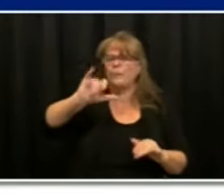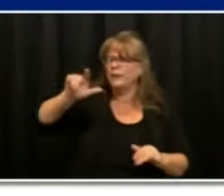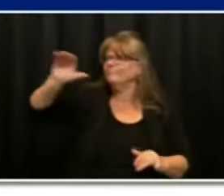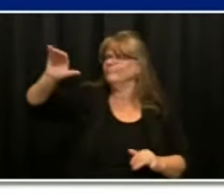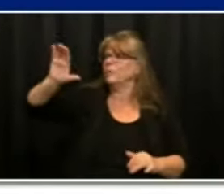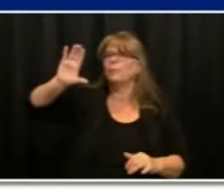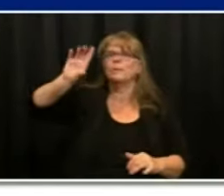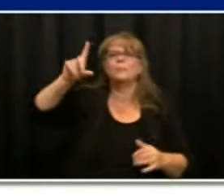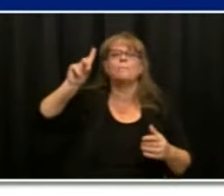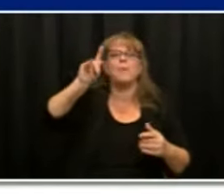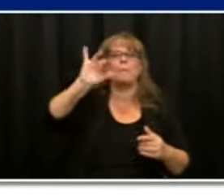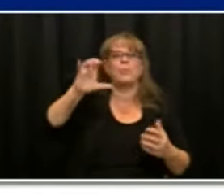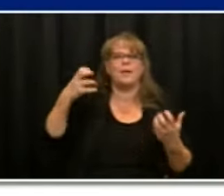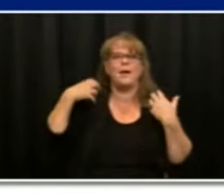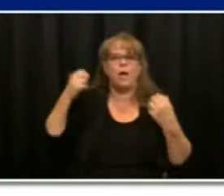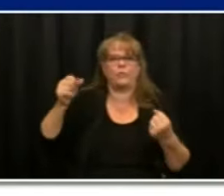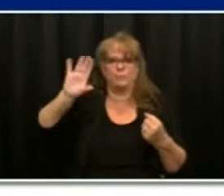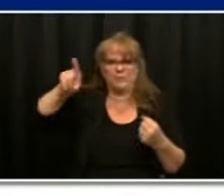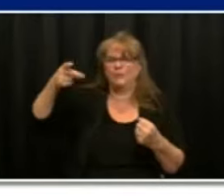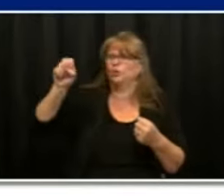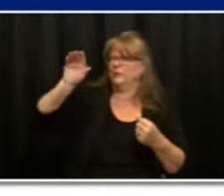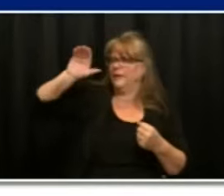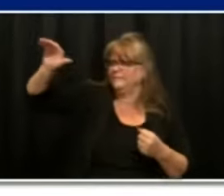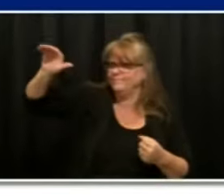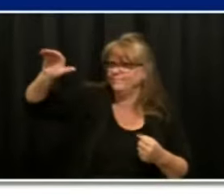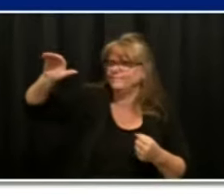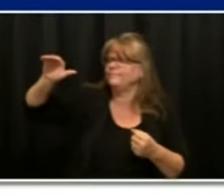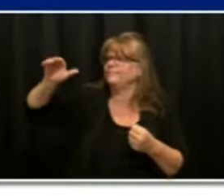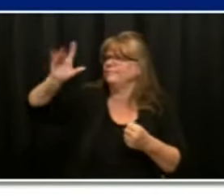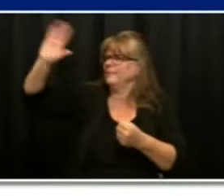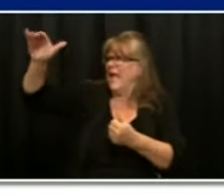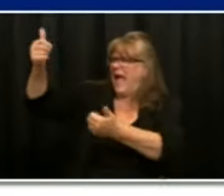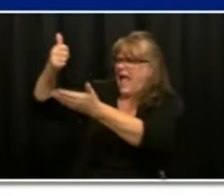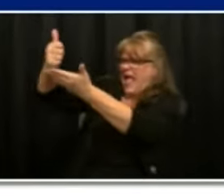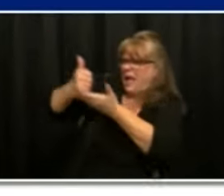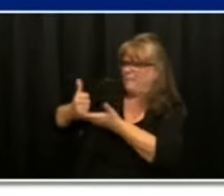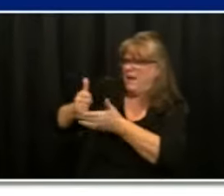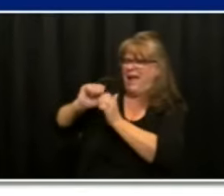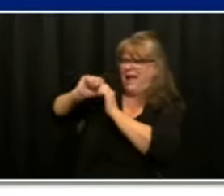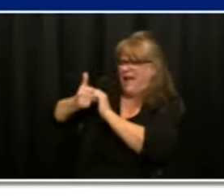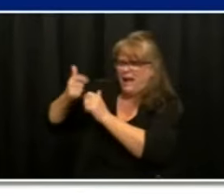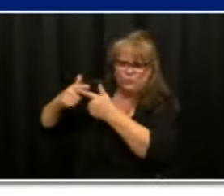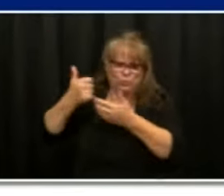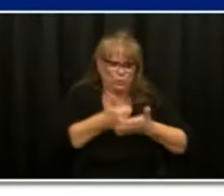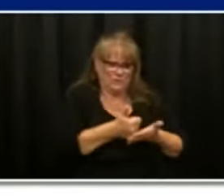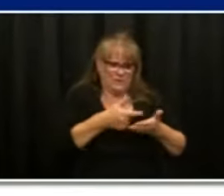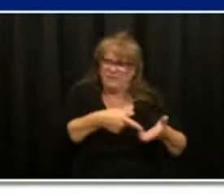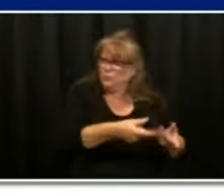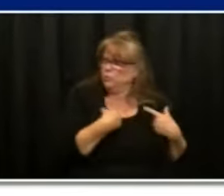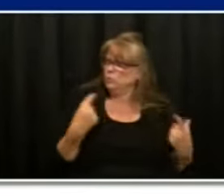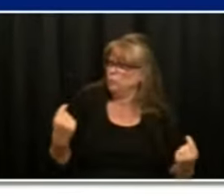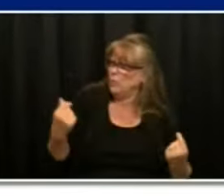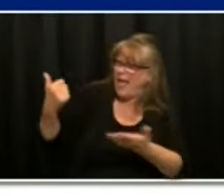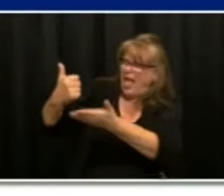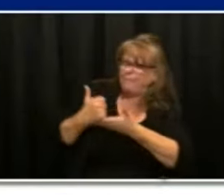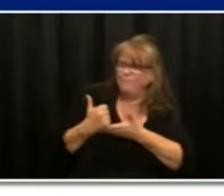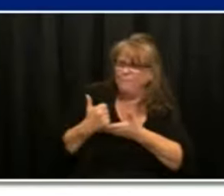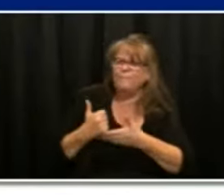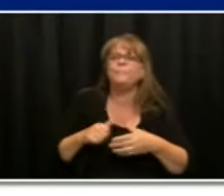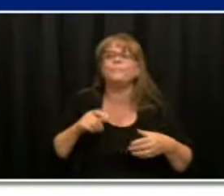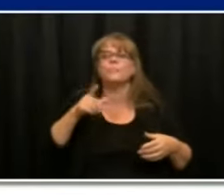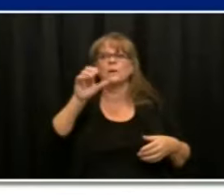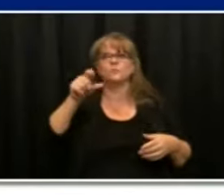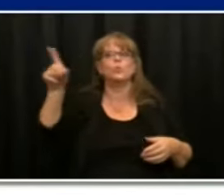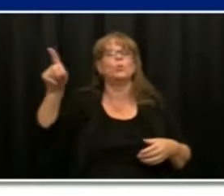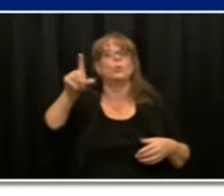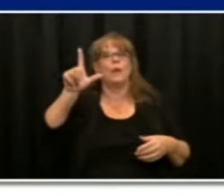get cases back under control within a 2-week grace period. Boulder was a great example of this. They put in place aggressive